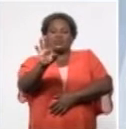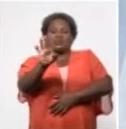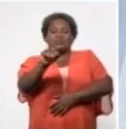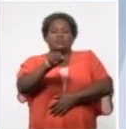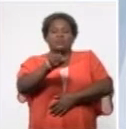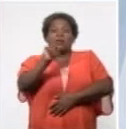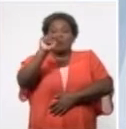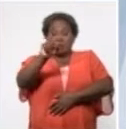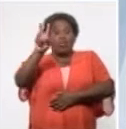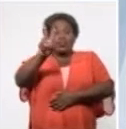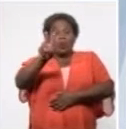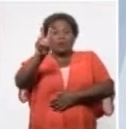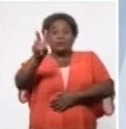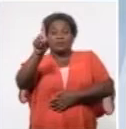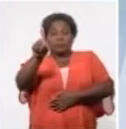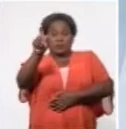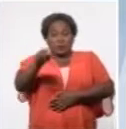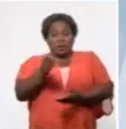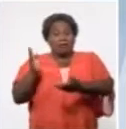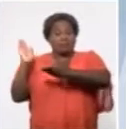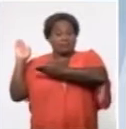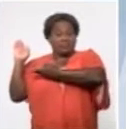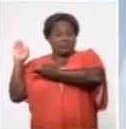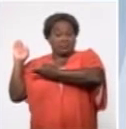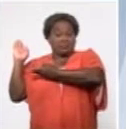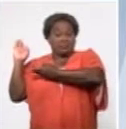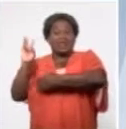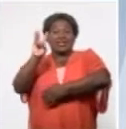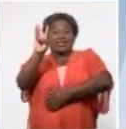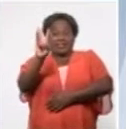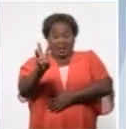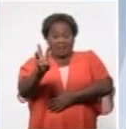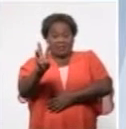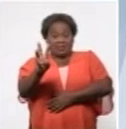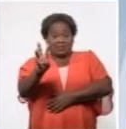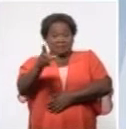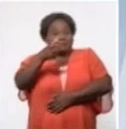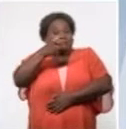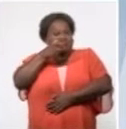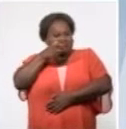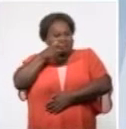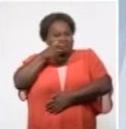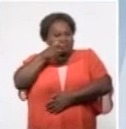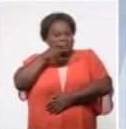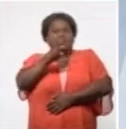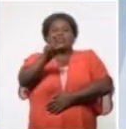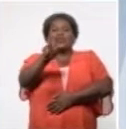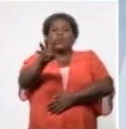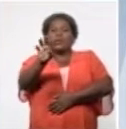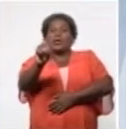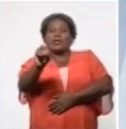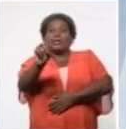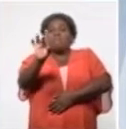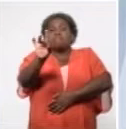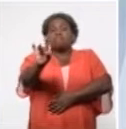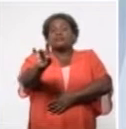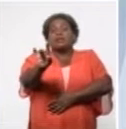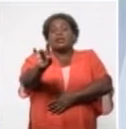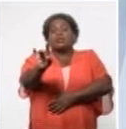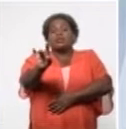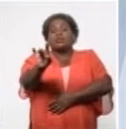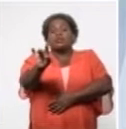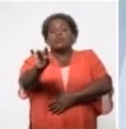confirmed cases. We're talking about the active cases, which represents a lower figure than the one reached